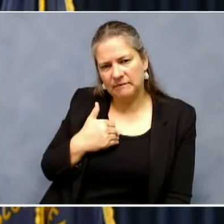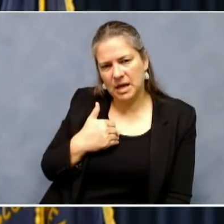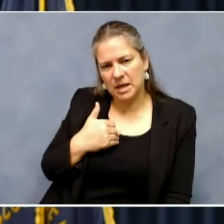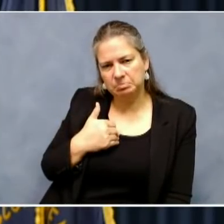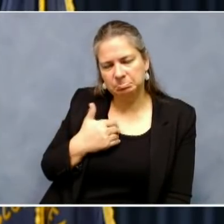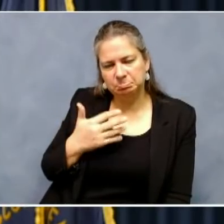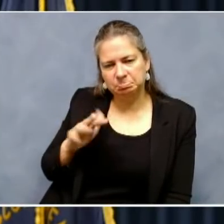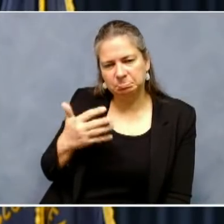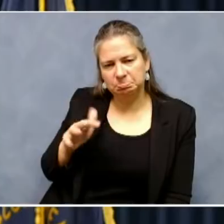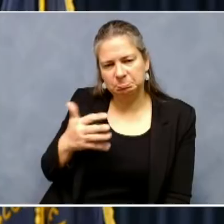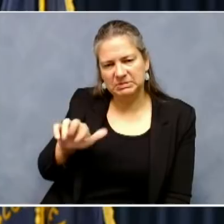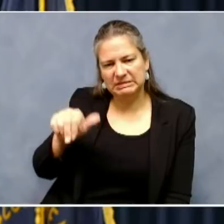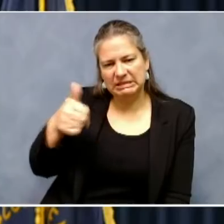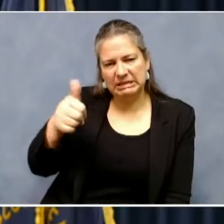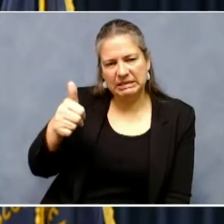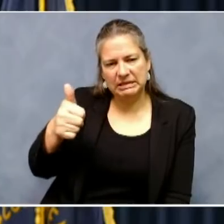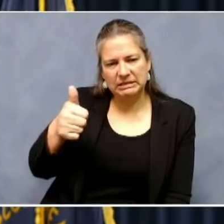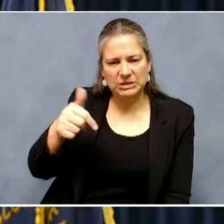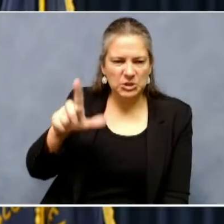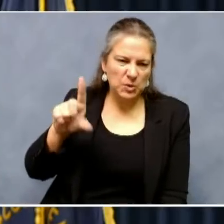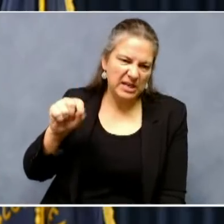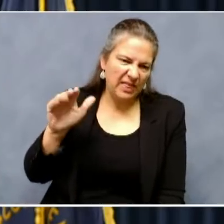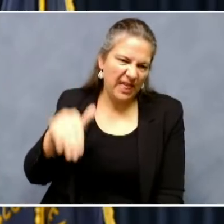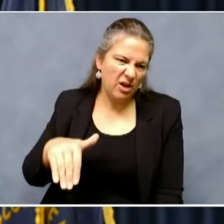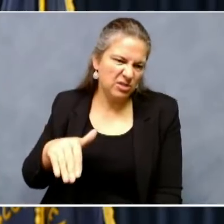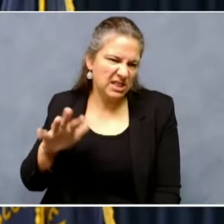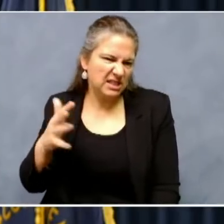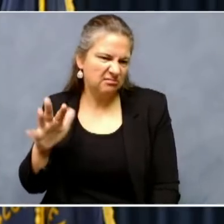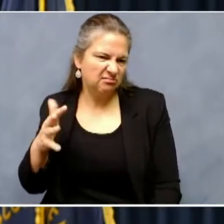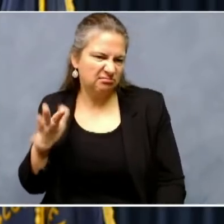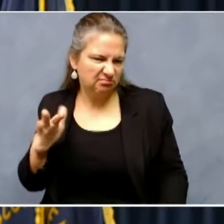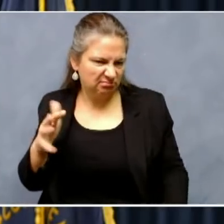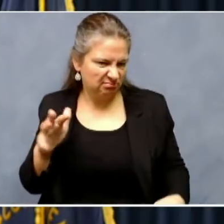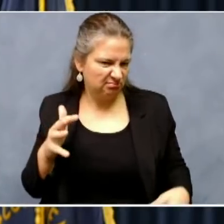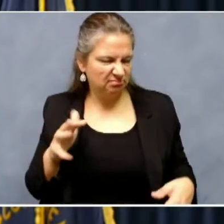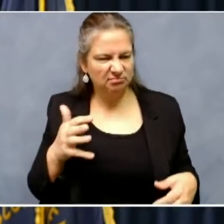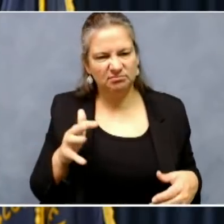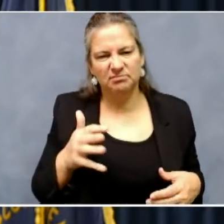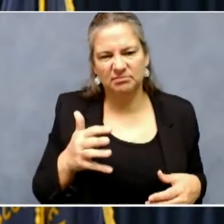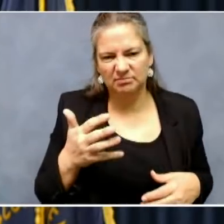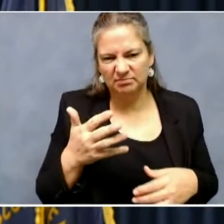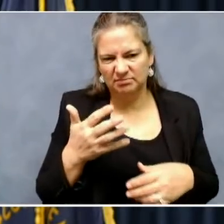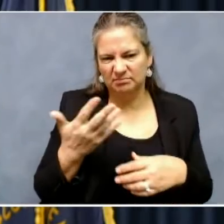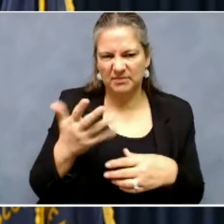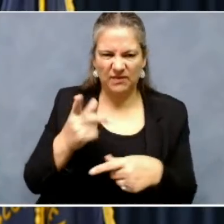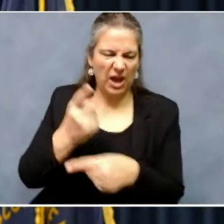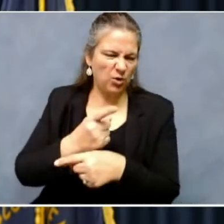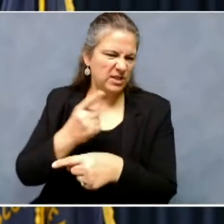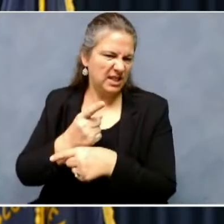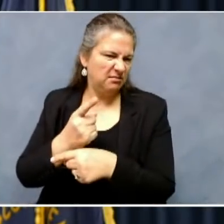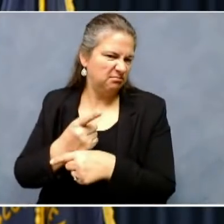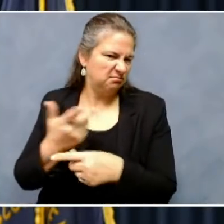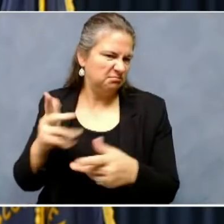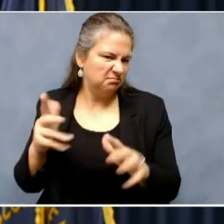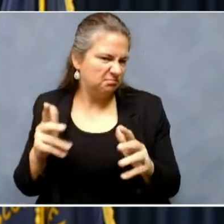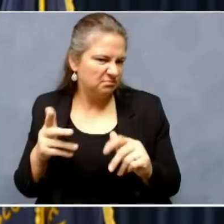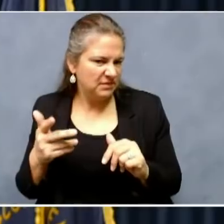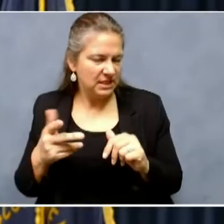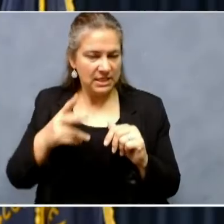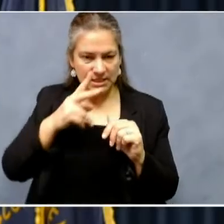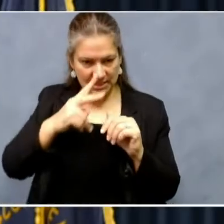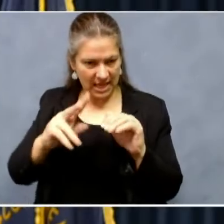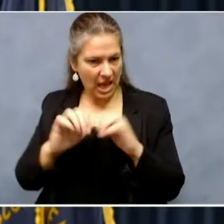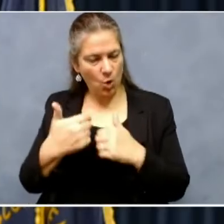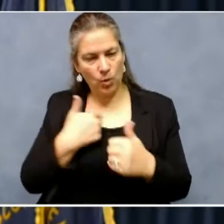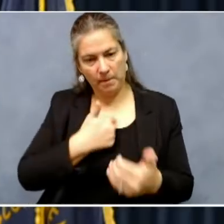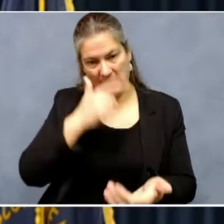between 10 and 20,000 total vaccinations on accuracy, and be able to go through how we believe it happened.